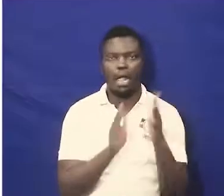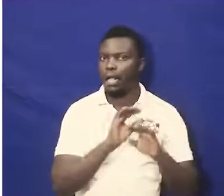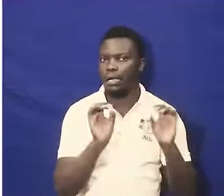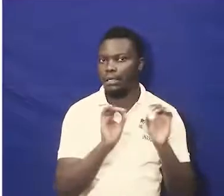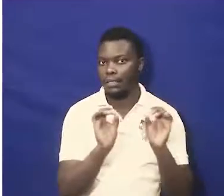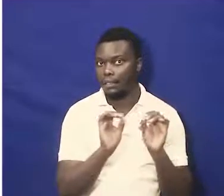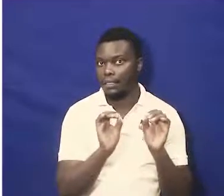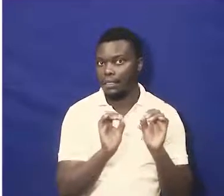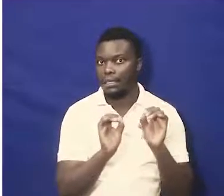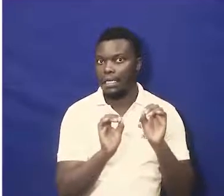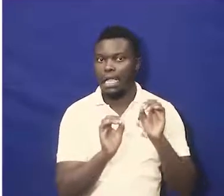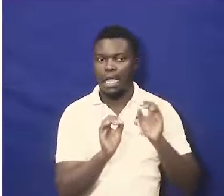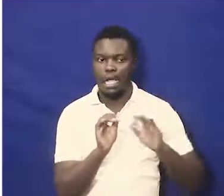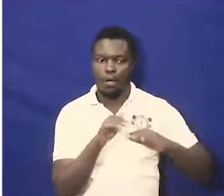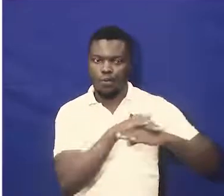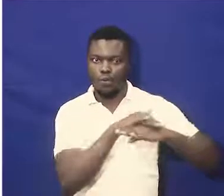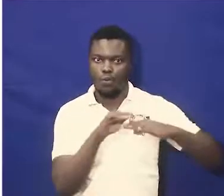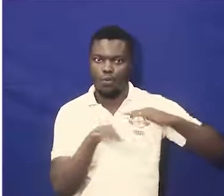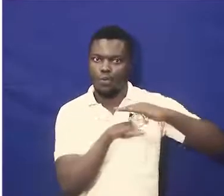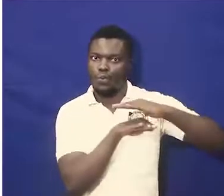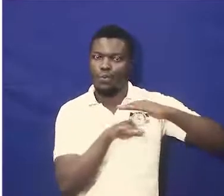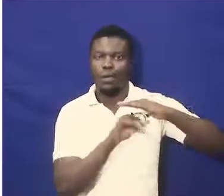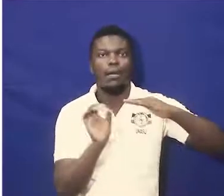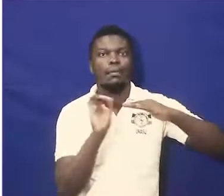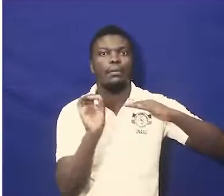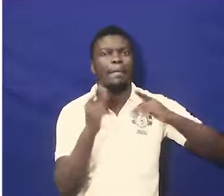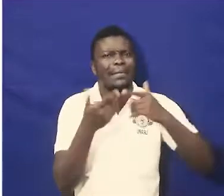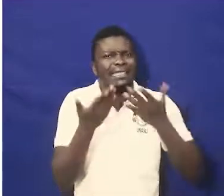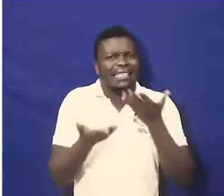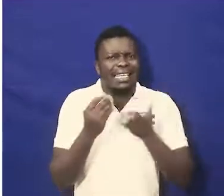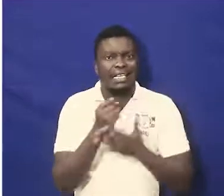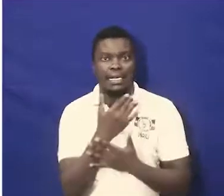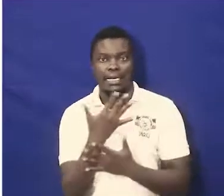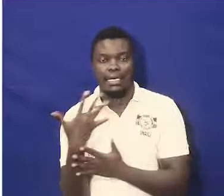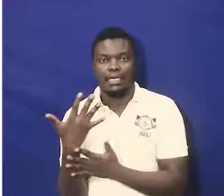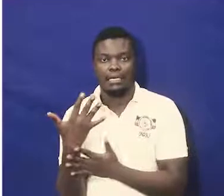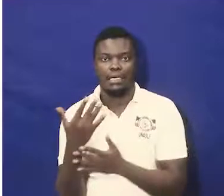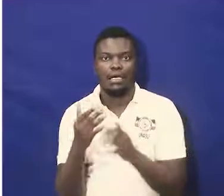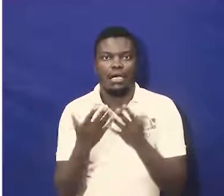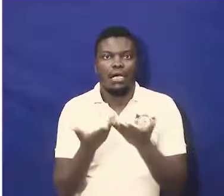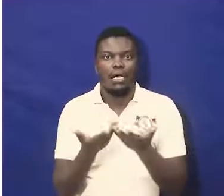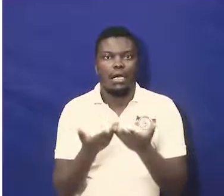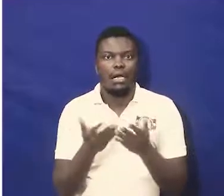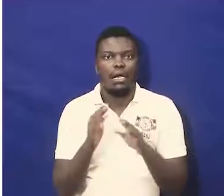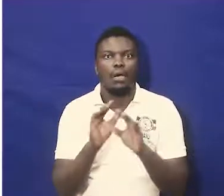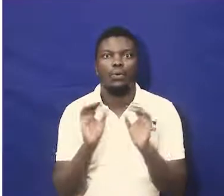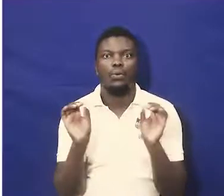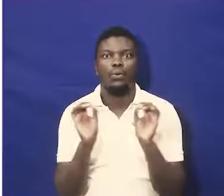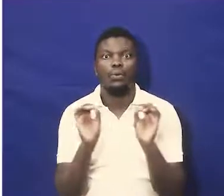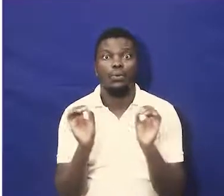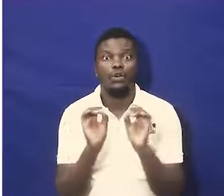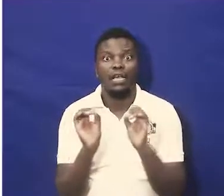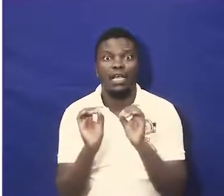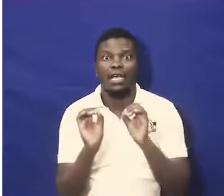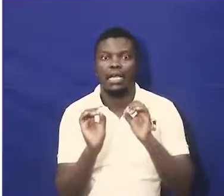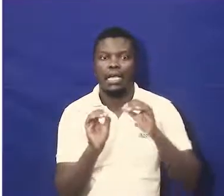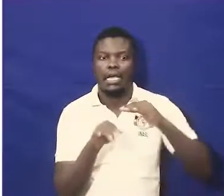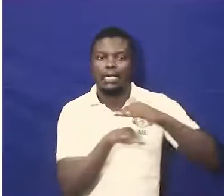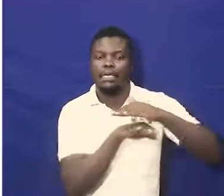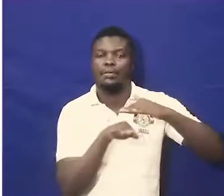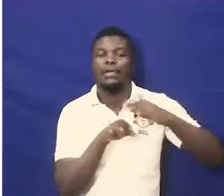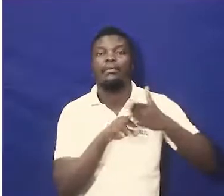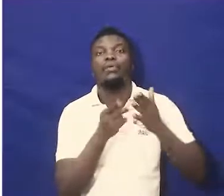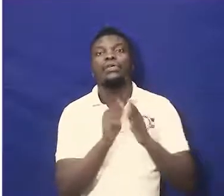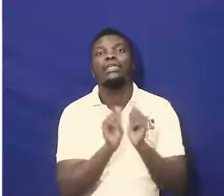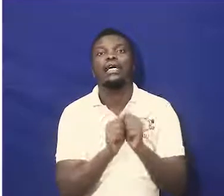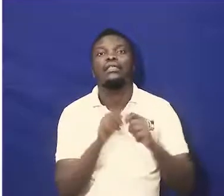denominator. But any number that does not have a denominator means that it